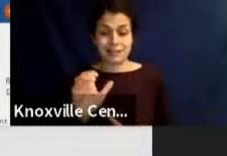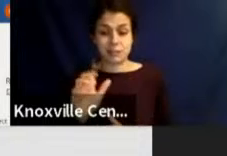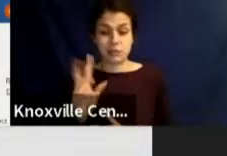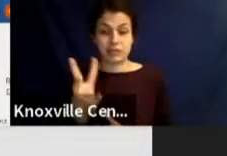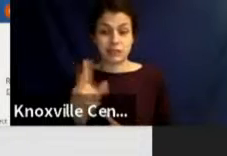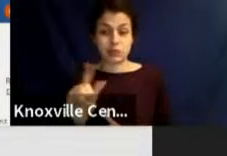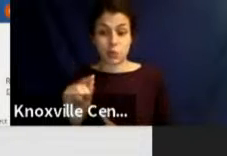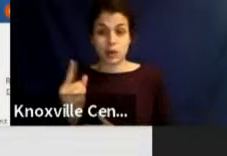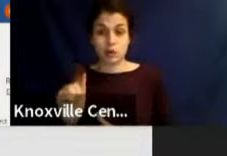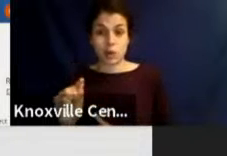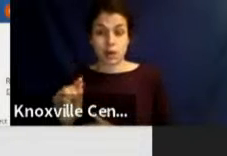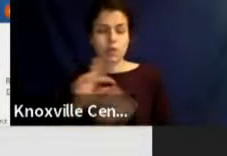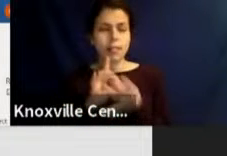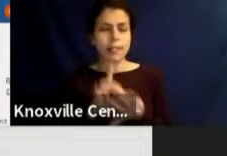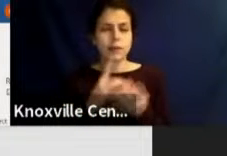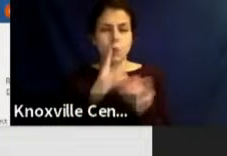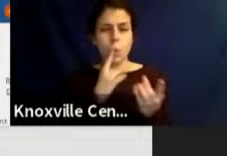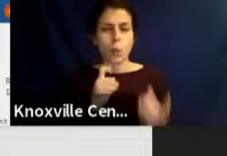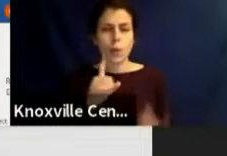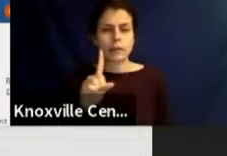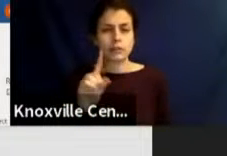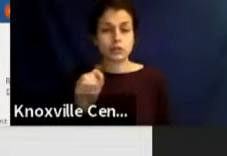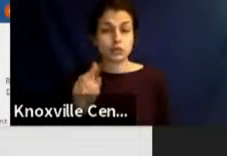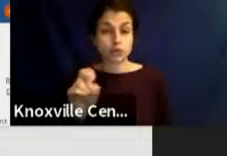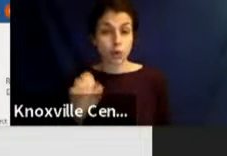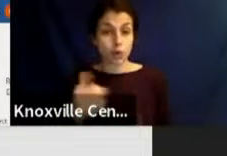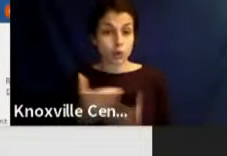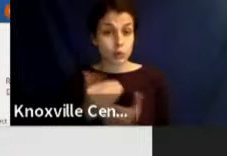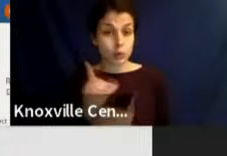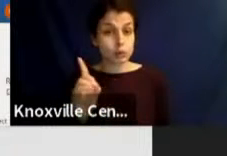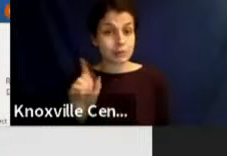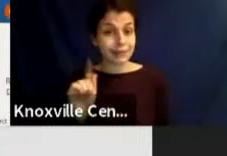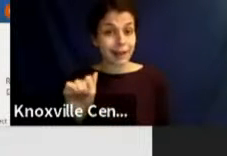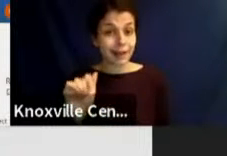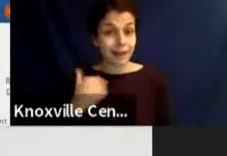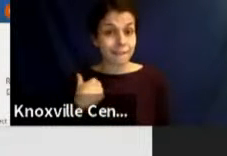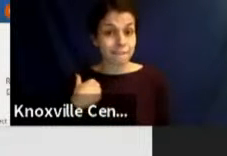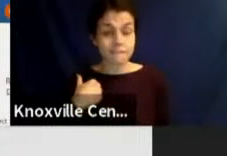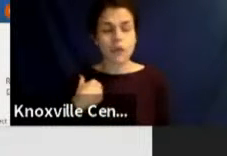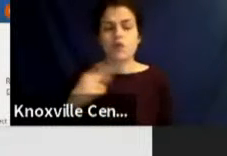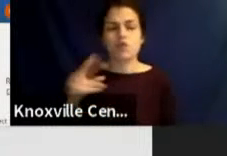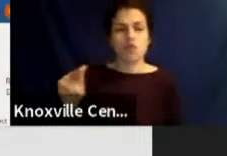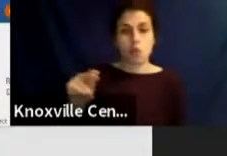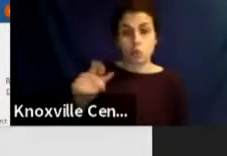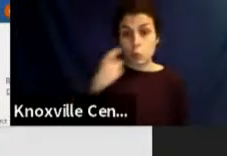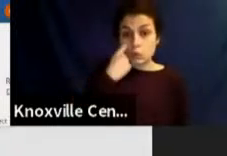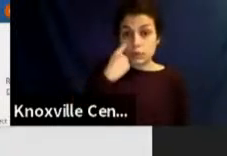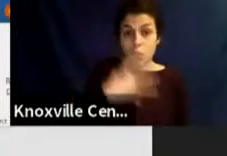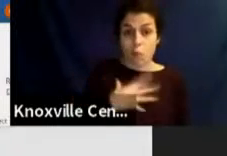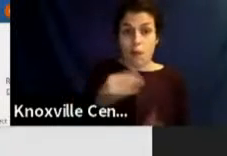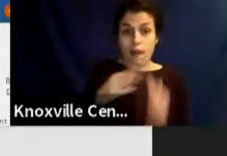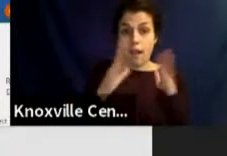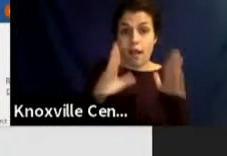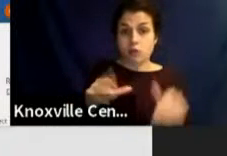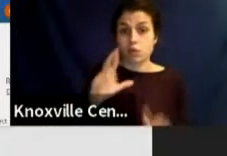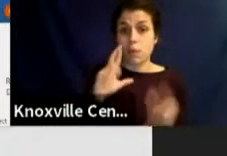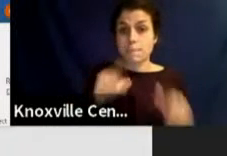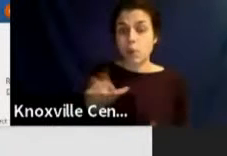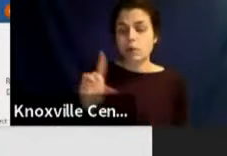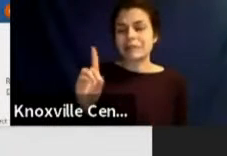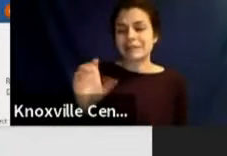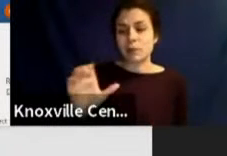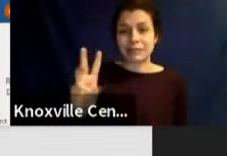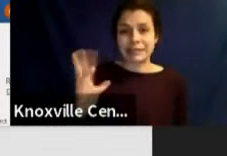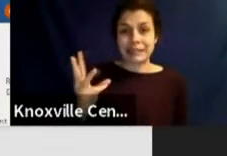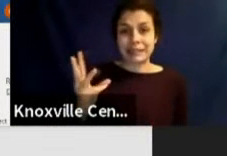those red zone? No, that was the last White House report. Okay. And another one